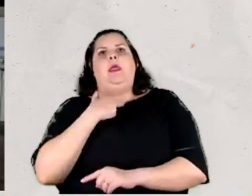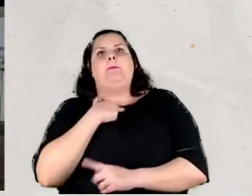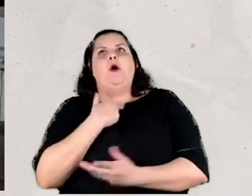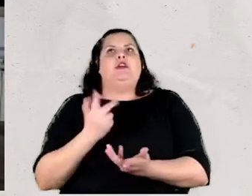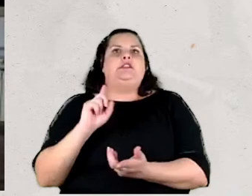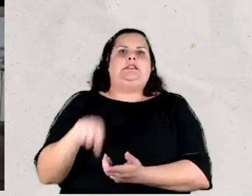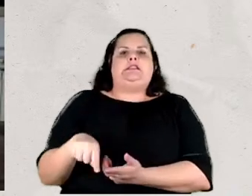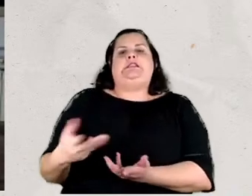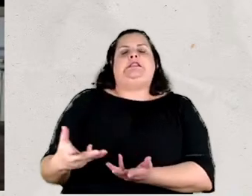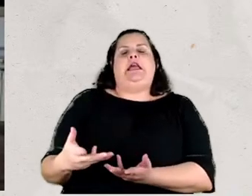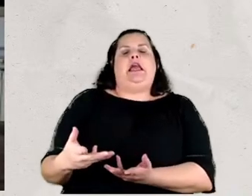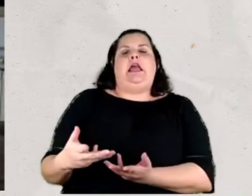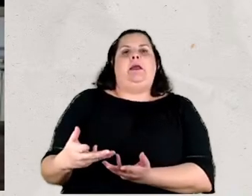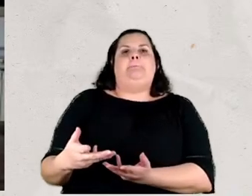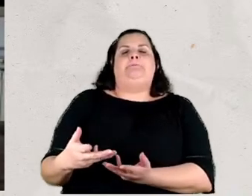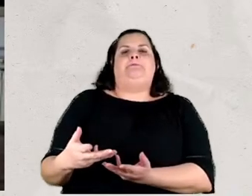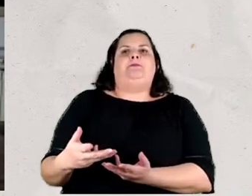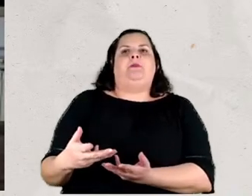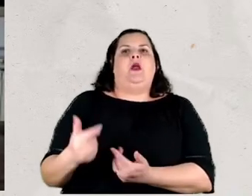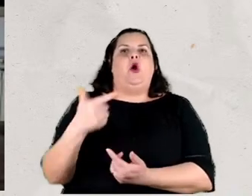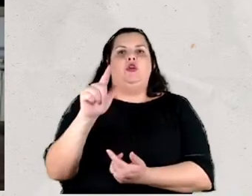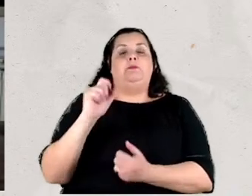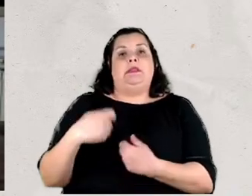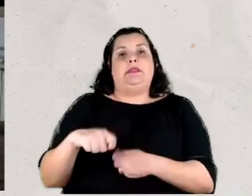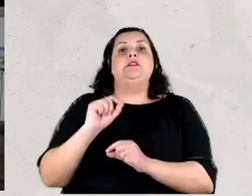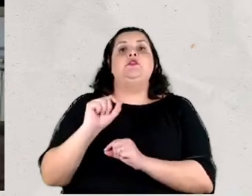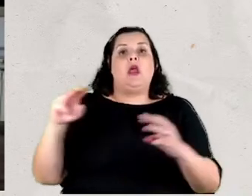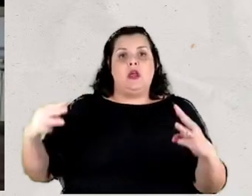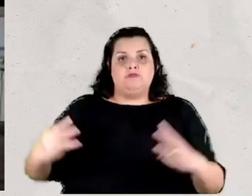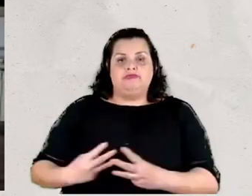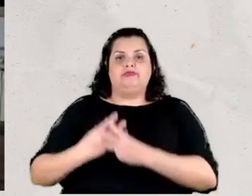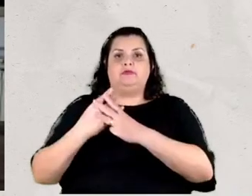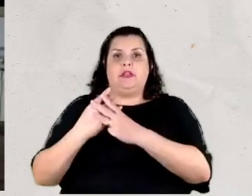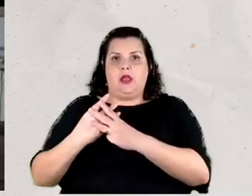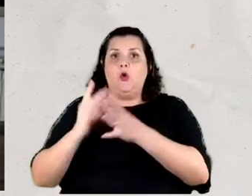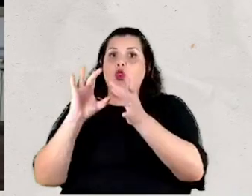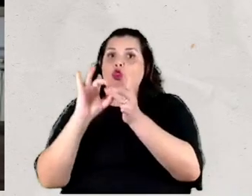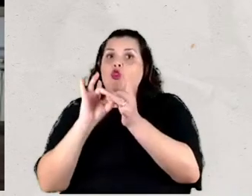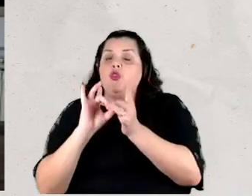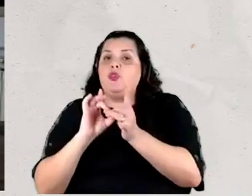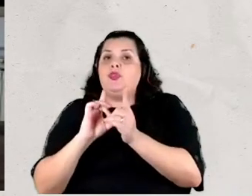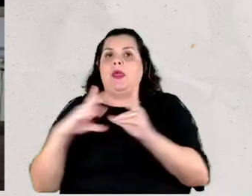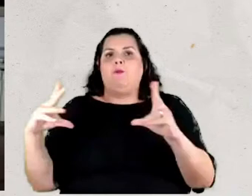government. And so my hope is that